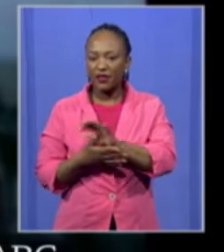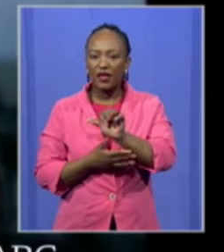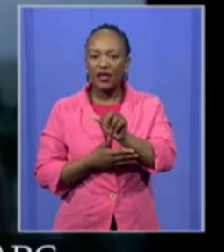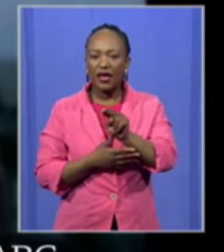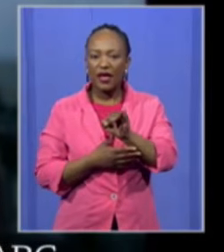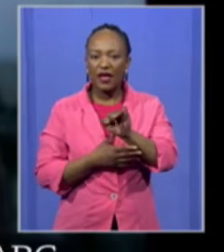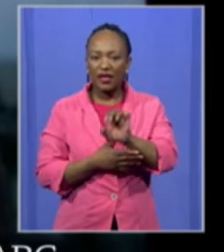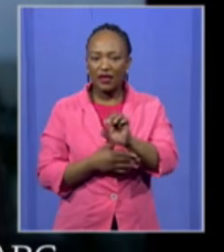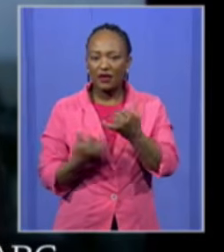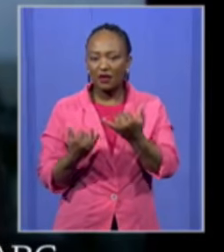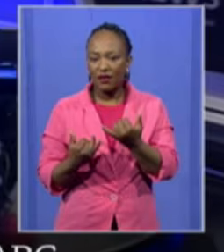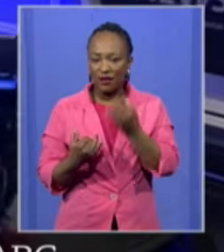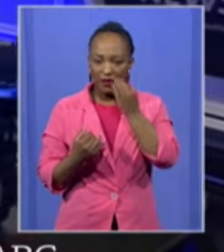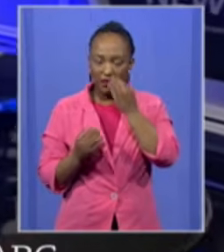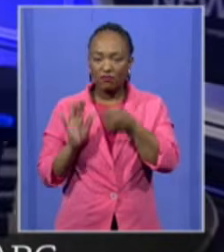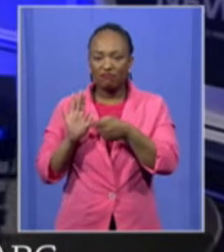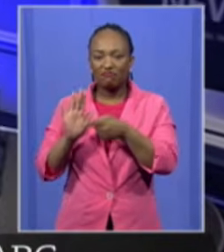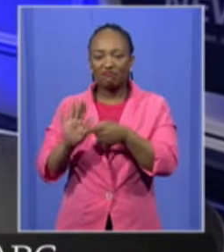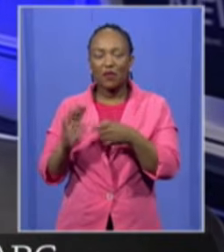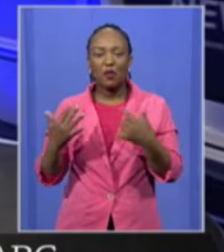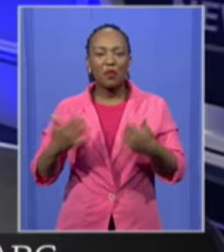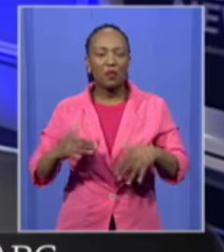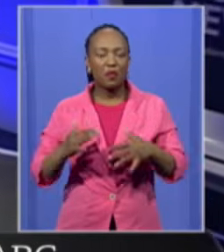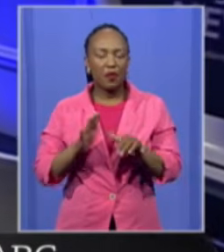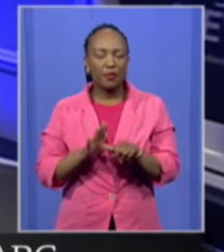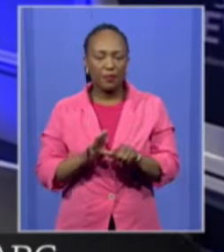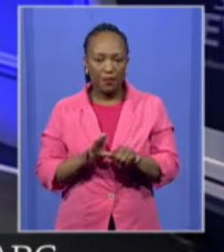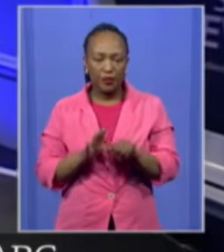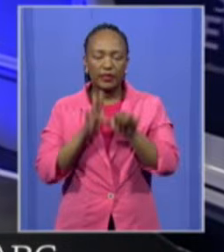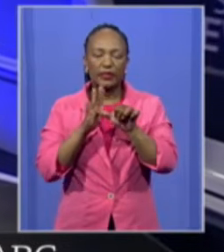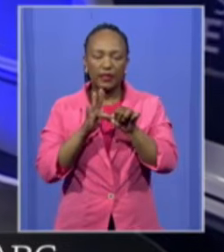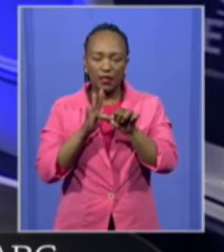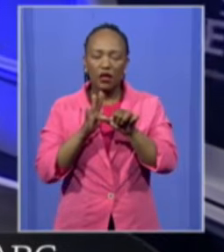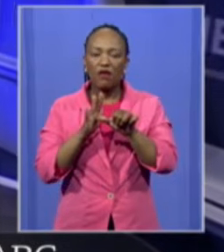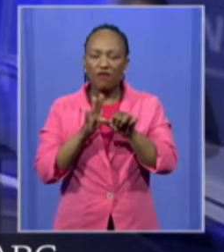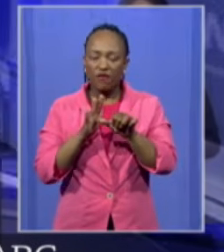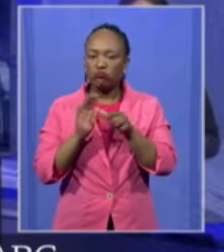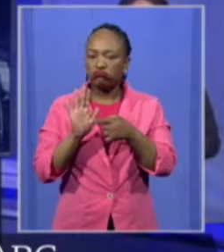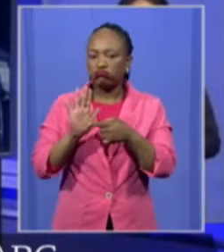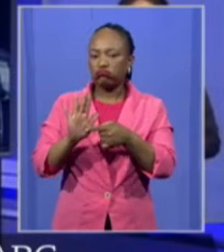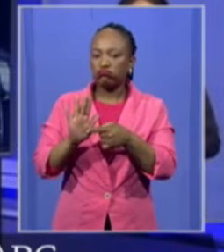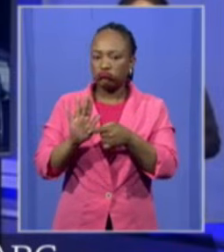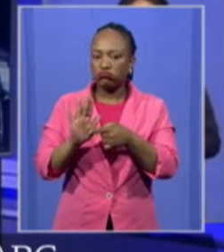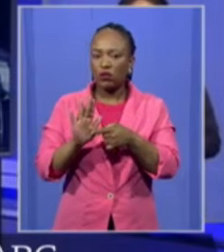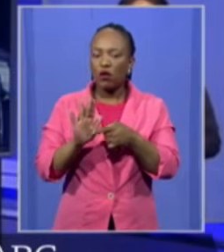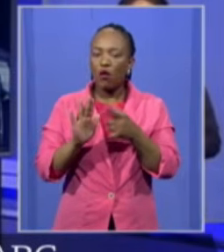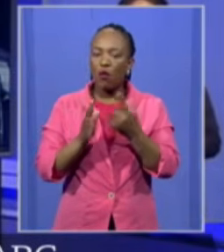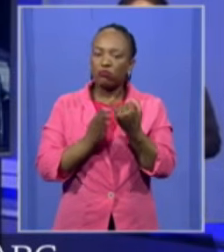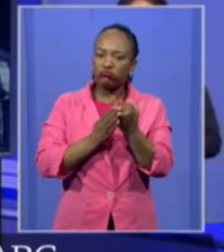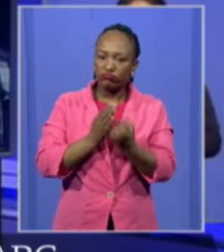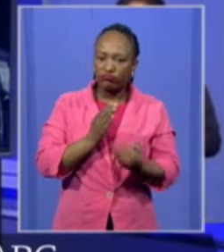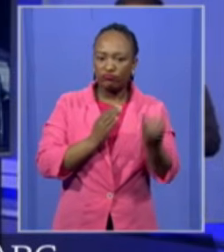e ntse e le lentswe la bohlokwa le kajeno le sebeletsang setjhaba ka botshepehi, ka boikemelo le ho se be le